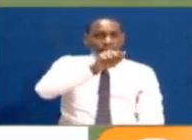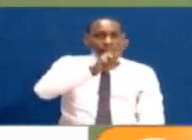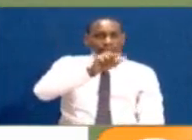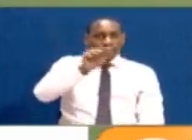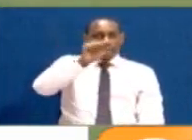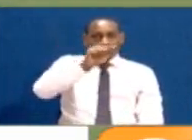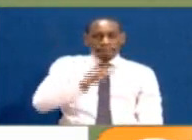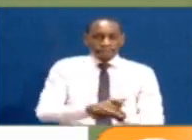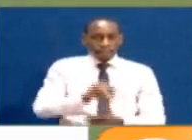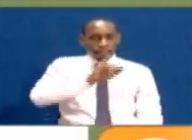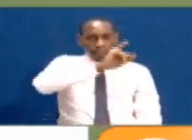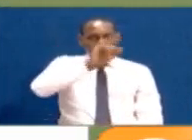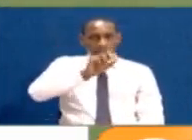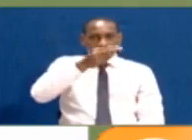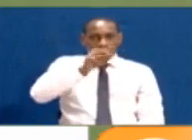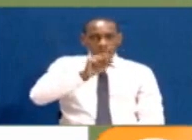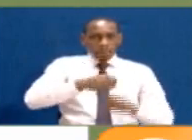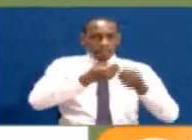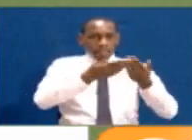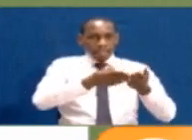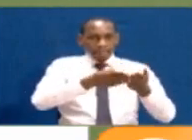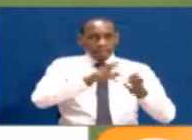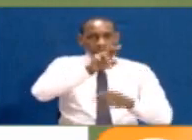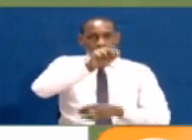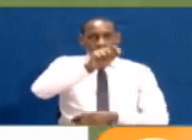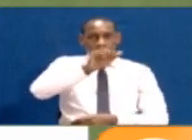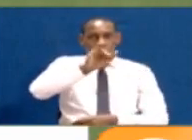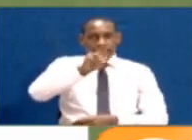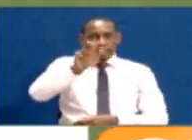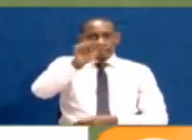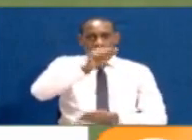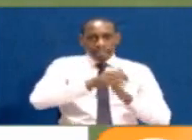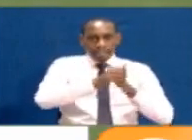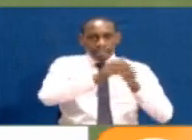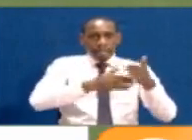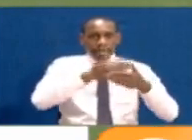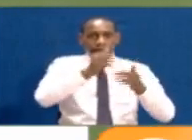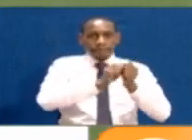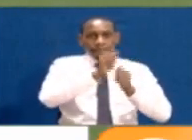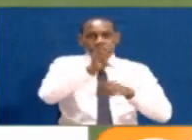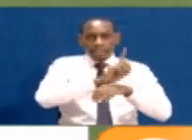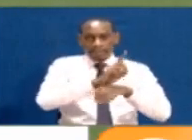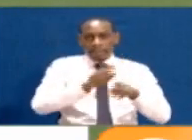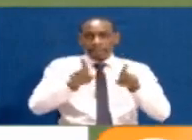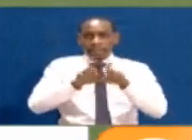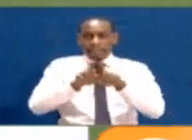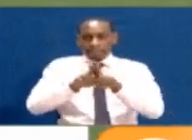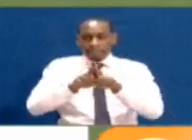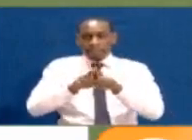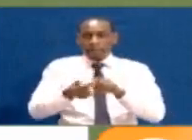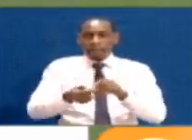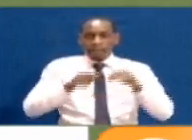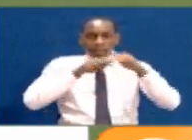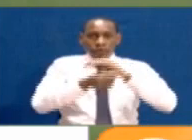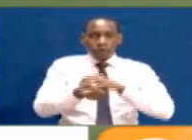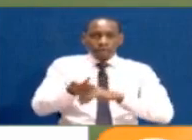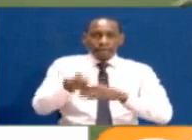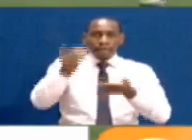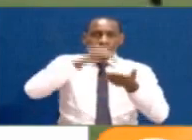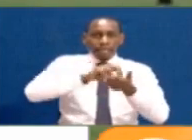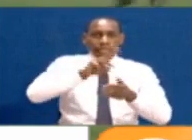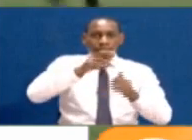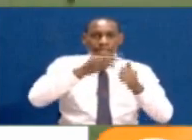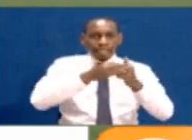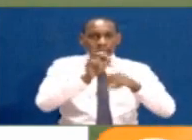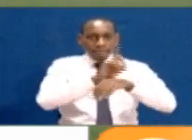John Kelweshi gave Naivas the lead after 15 minutes. He has or was at it again in the 28th minute,